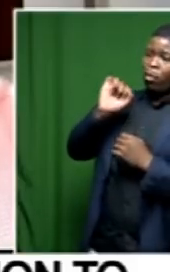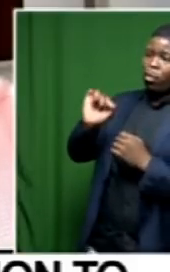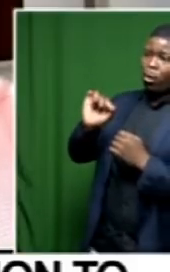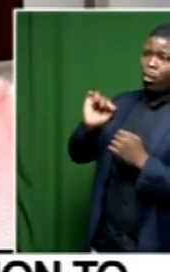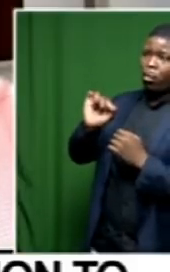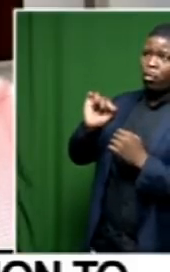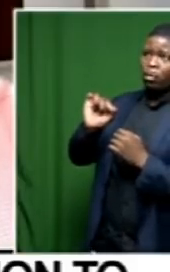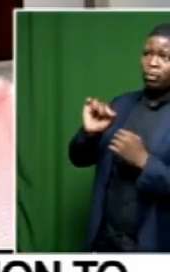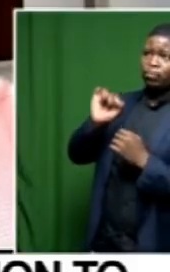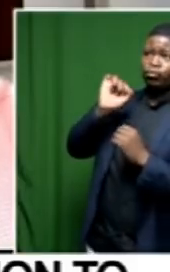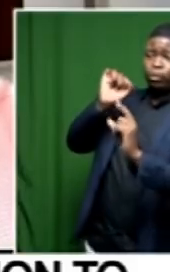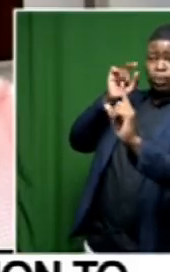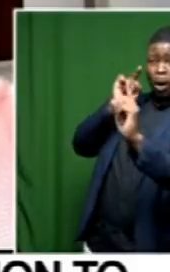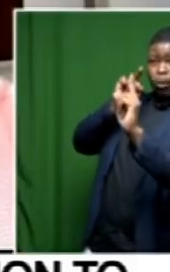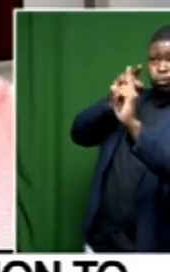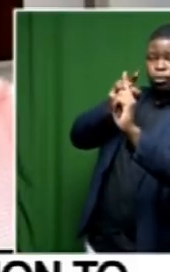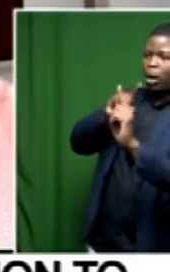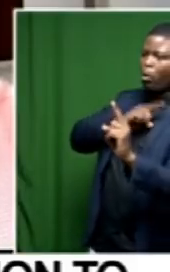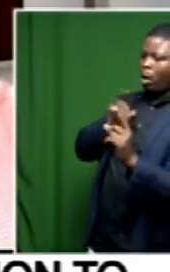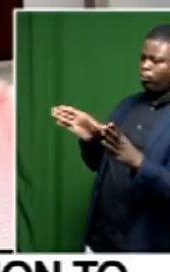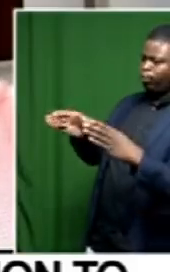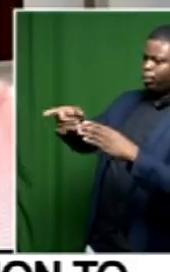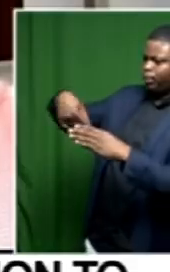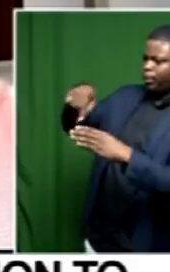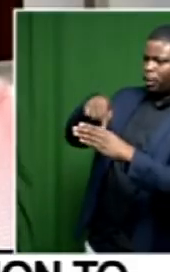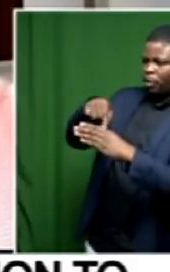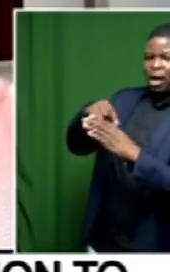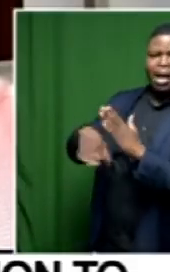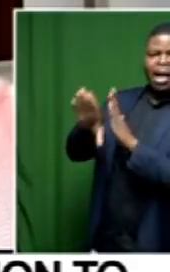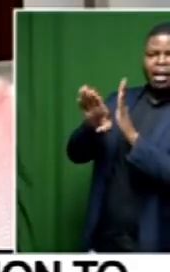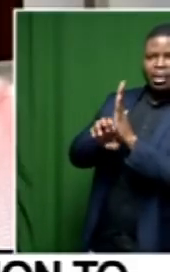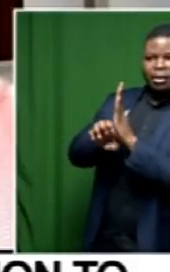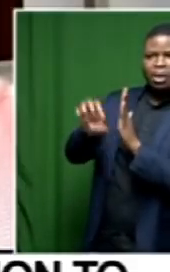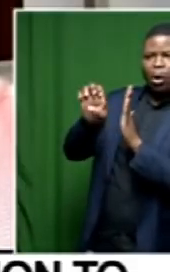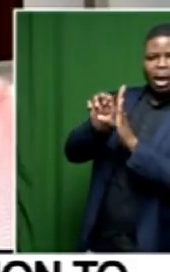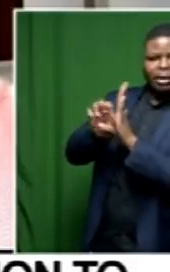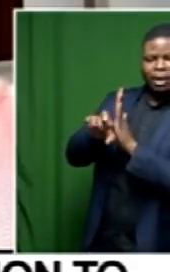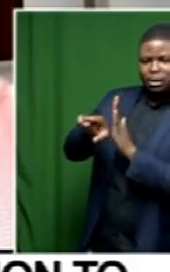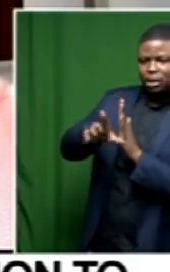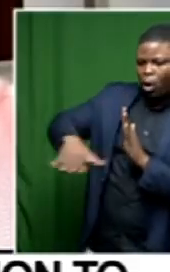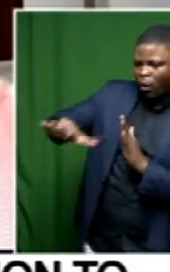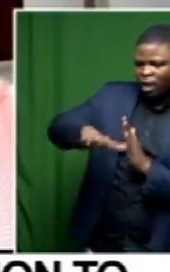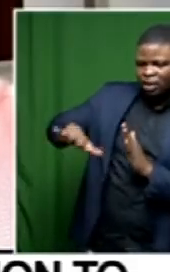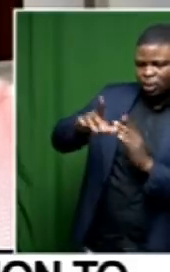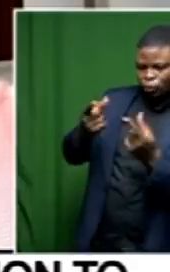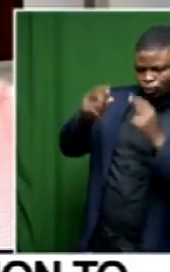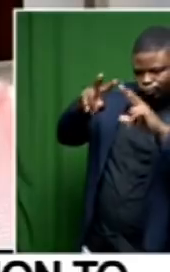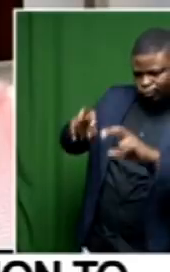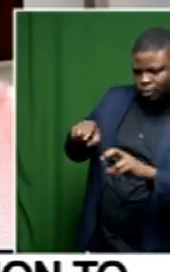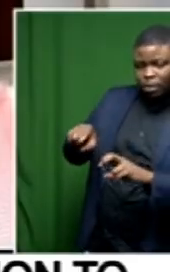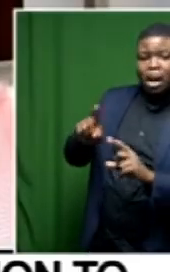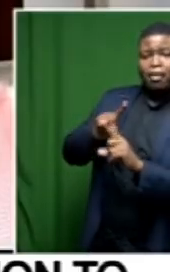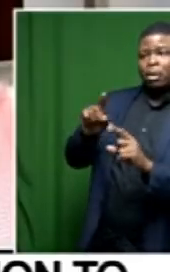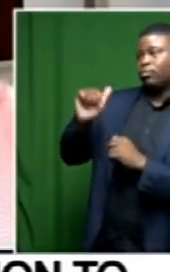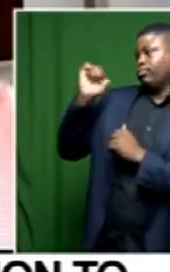the committee responsible for ethics oversight. So given what has happened with the SIU yesterday, I spoke